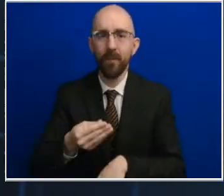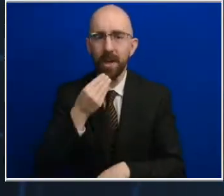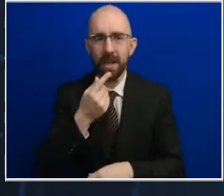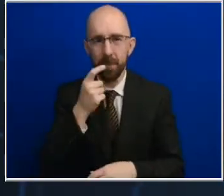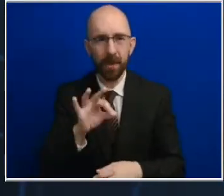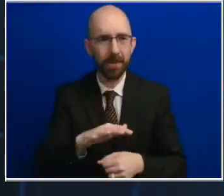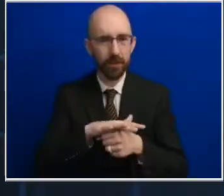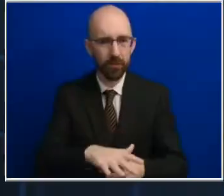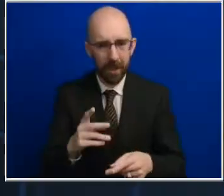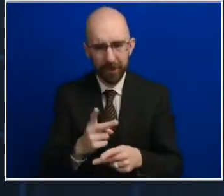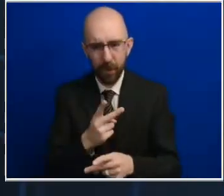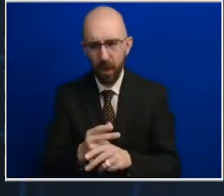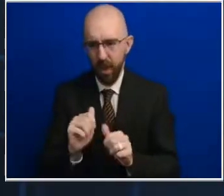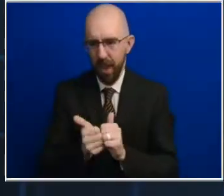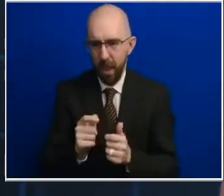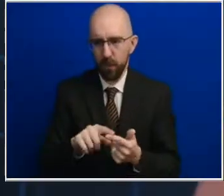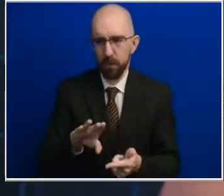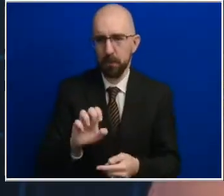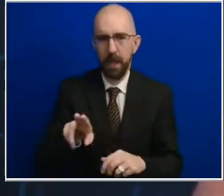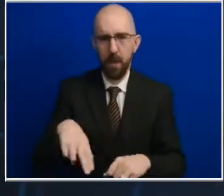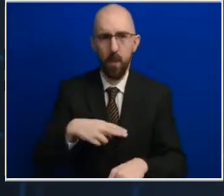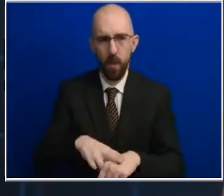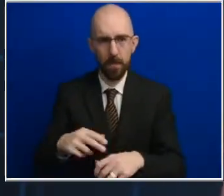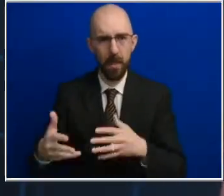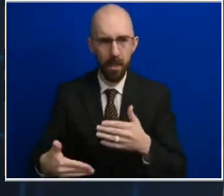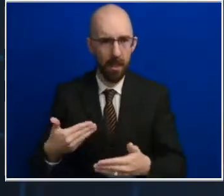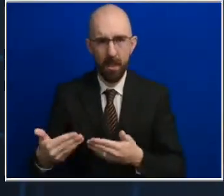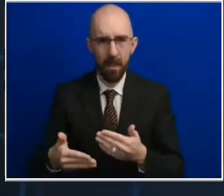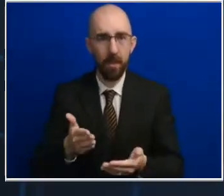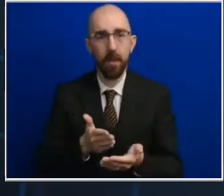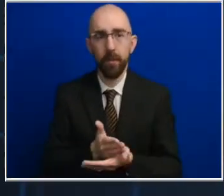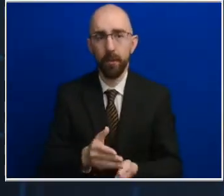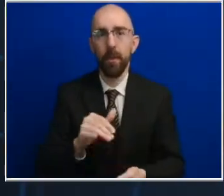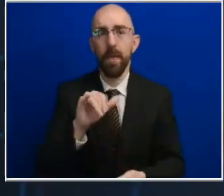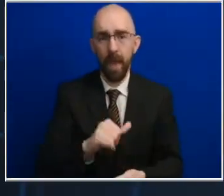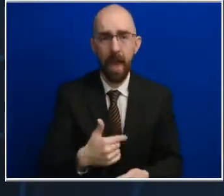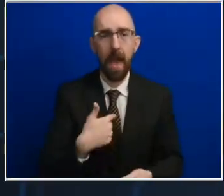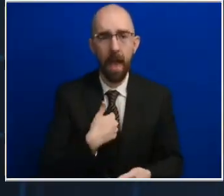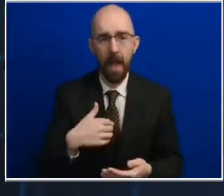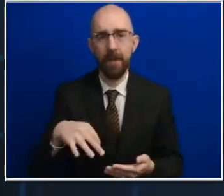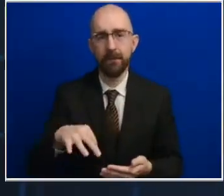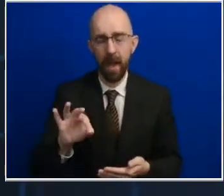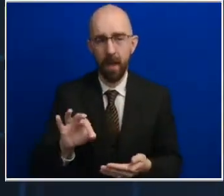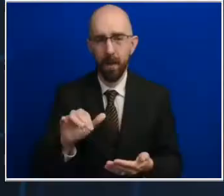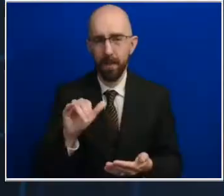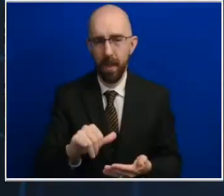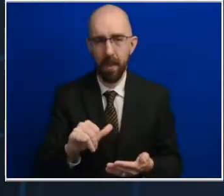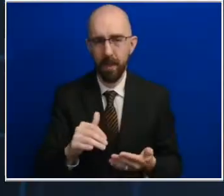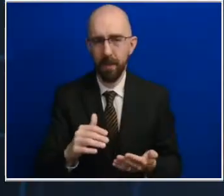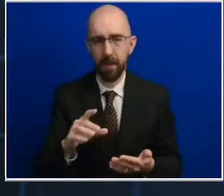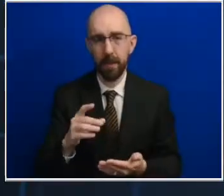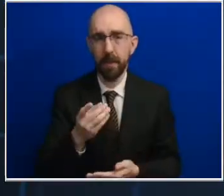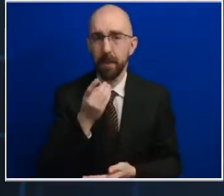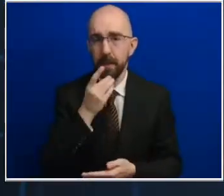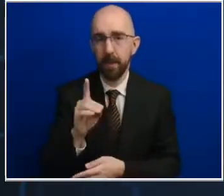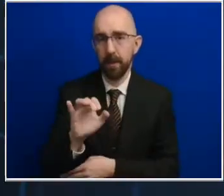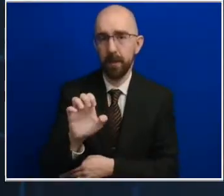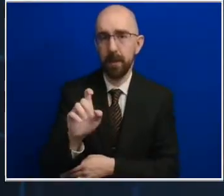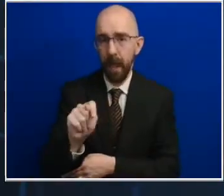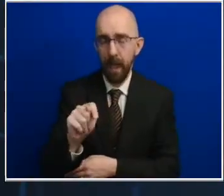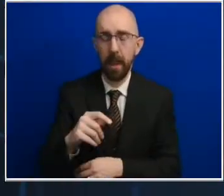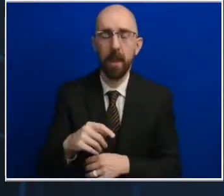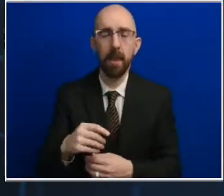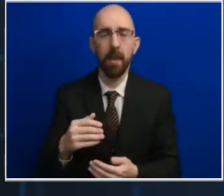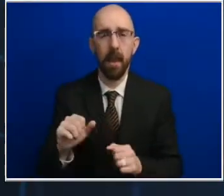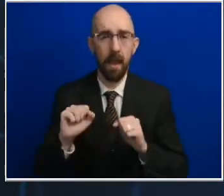normal. And through that, I had found that, dieting and